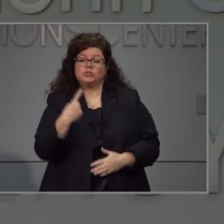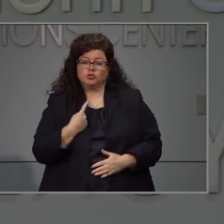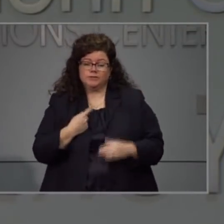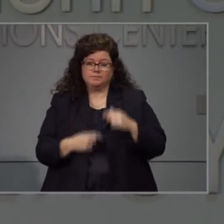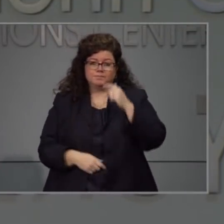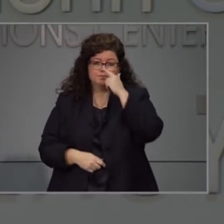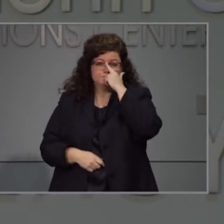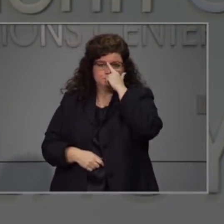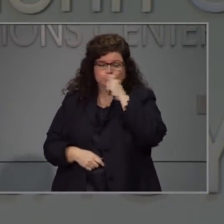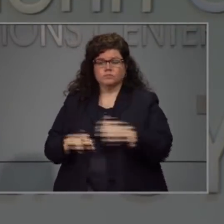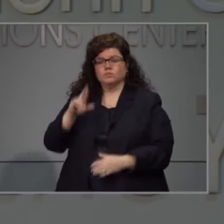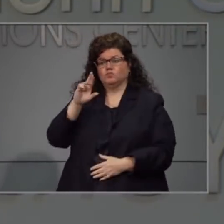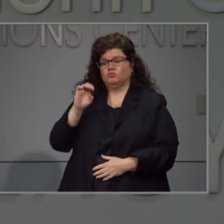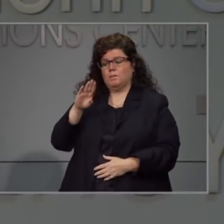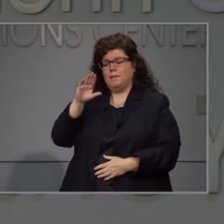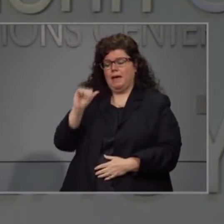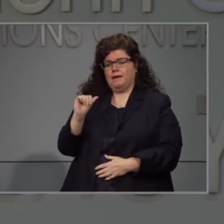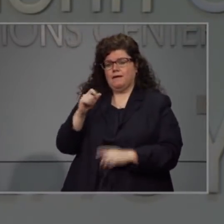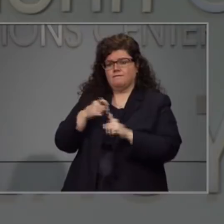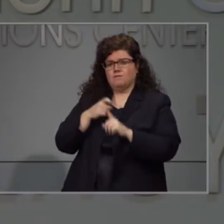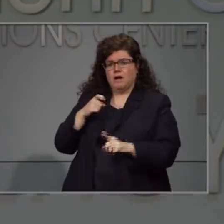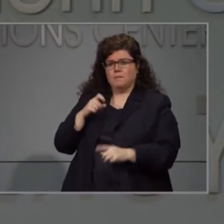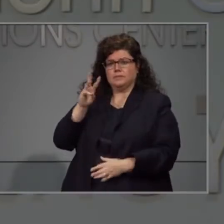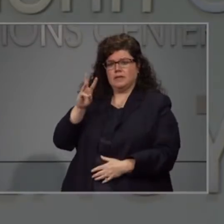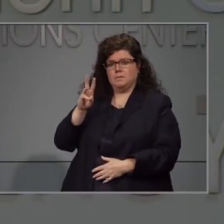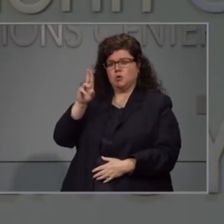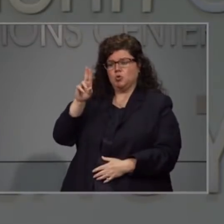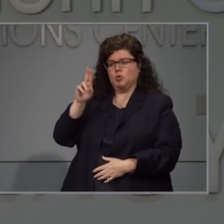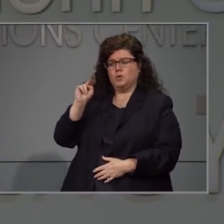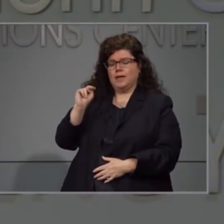Rebecca Martinez, WUNC.